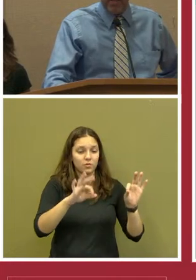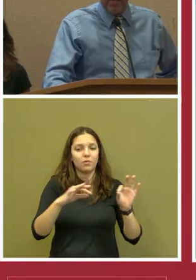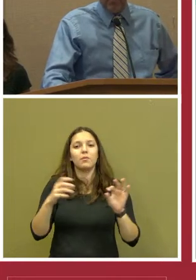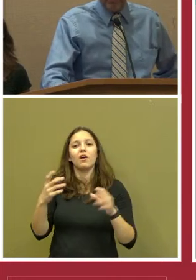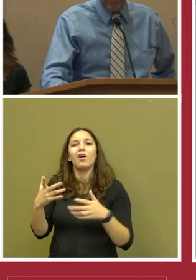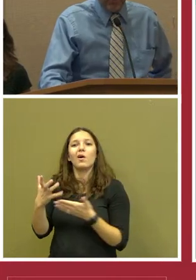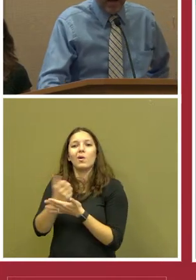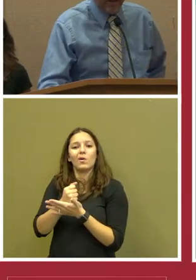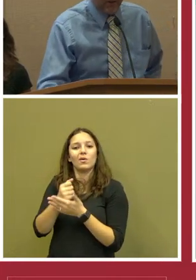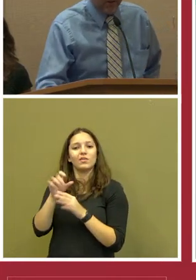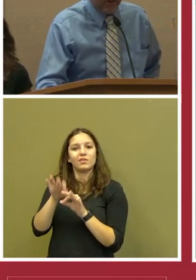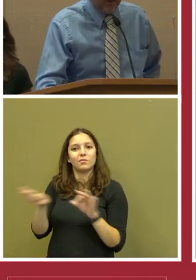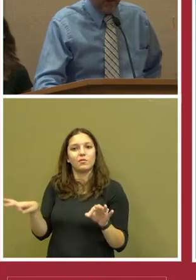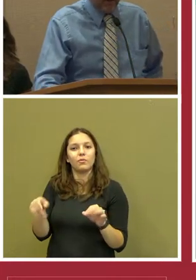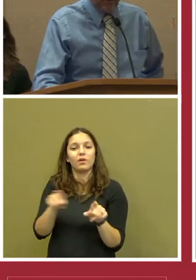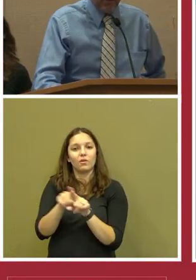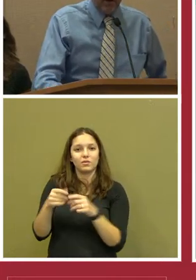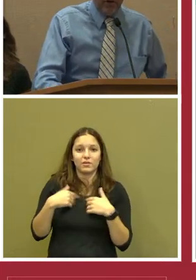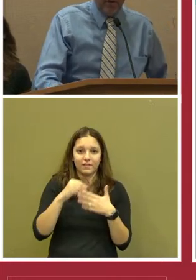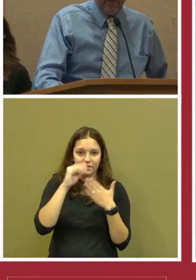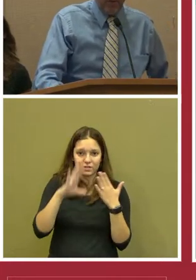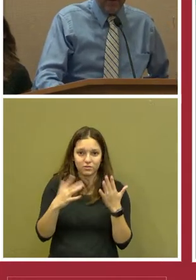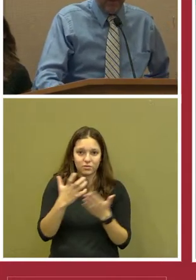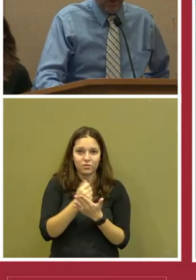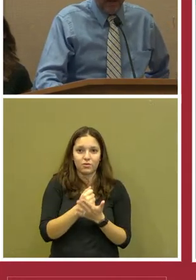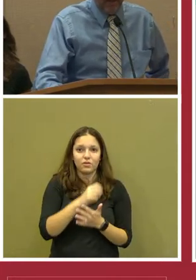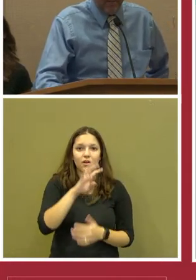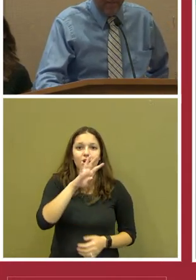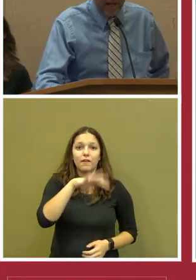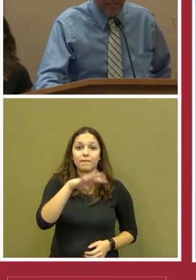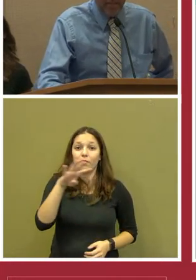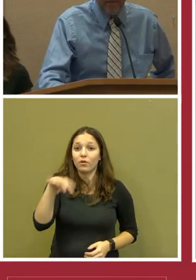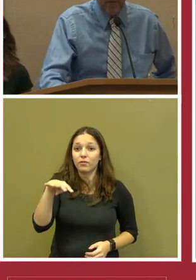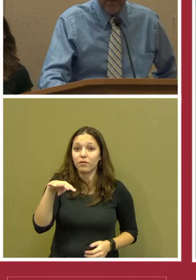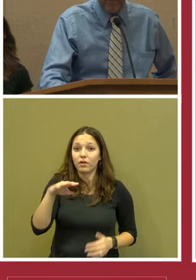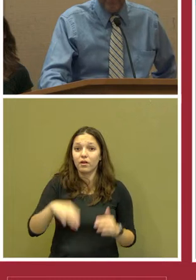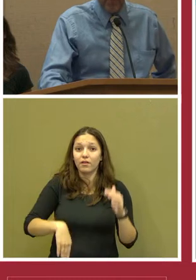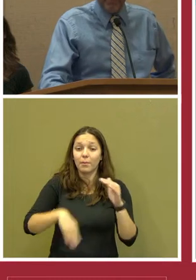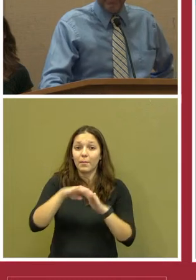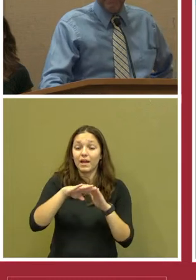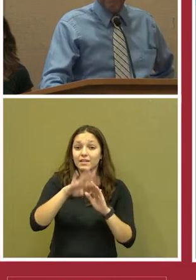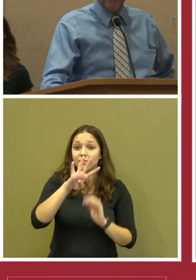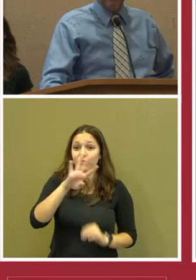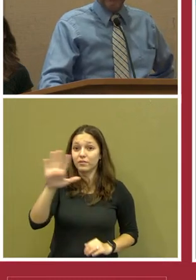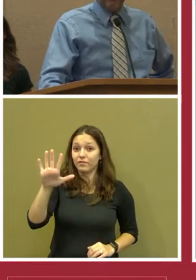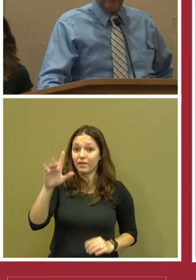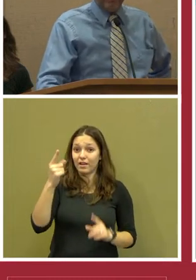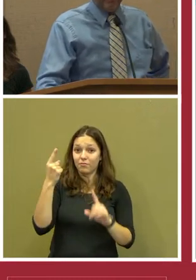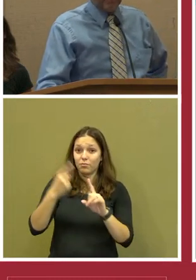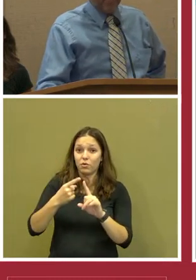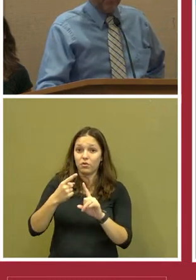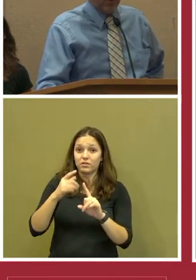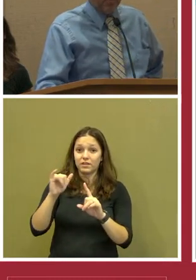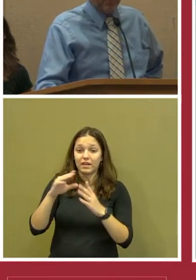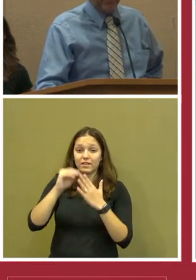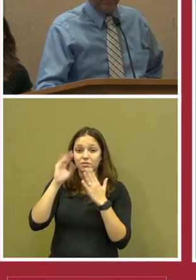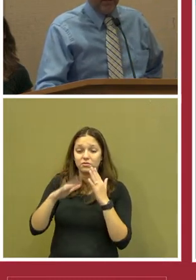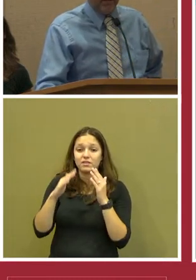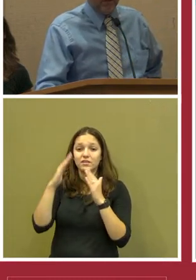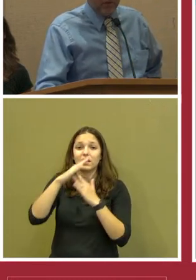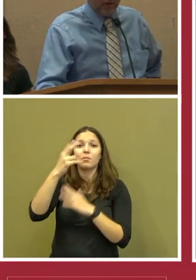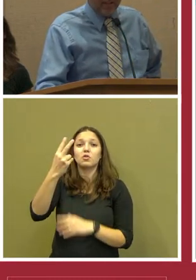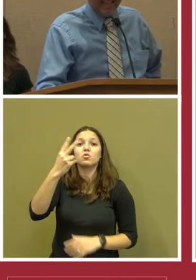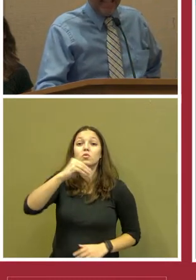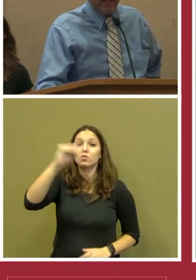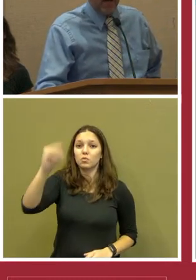average. We also had a student this year earn a 44 out of a maximum of 45 points. That student is in the top 2%